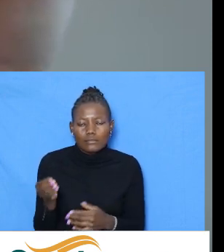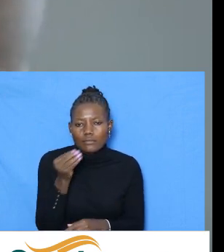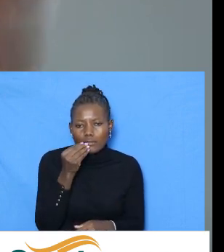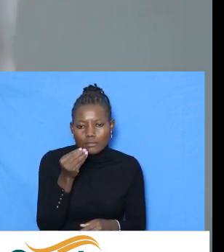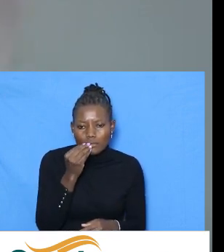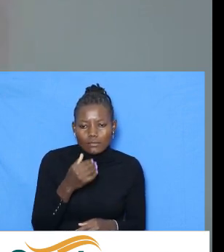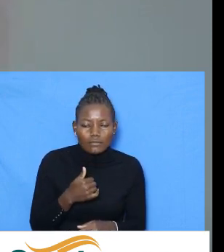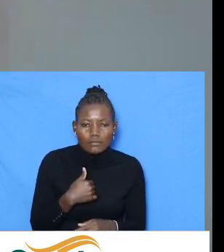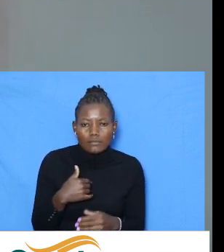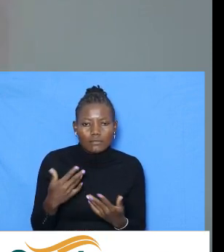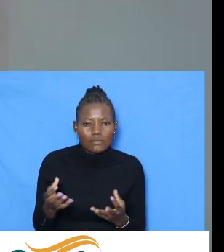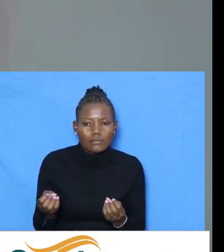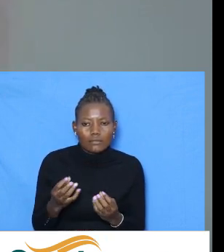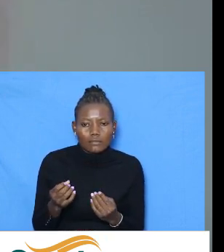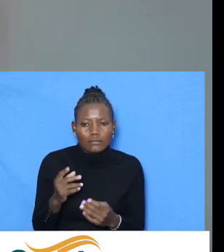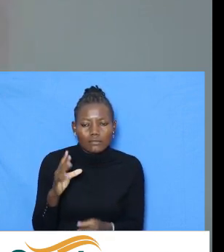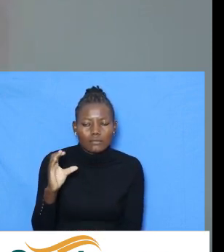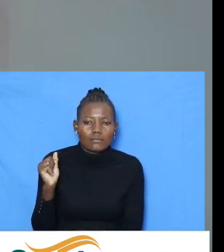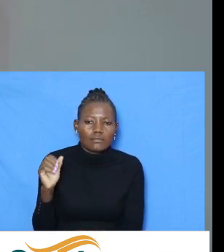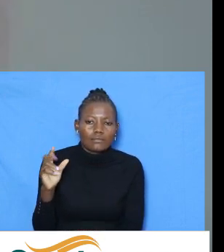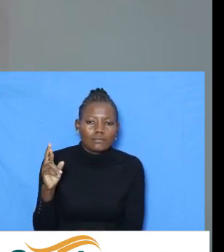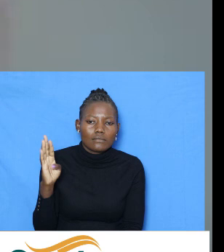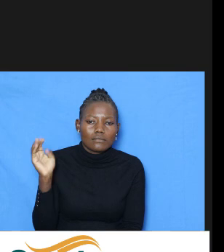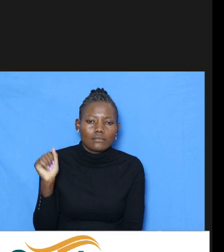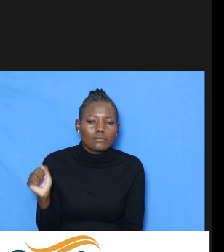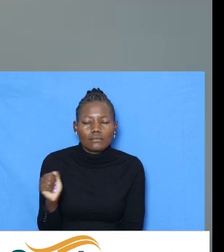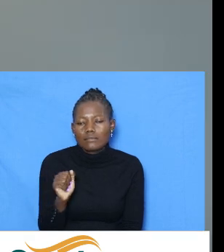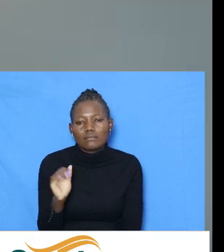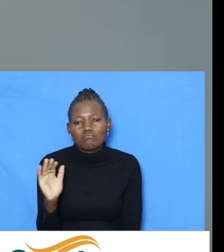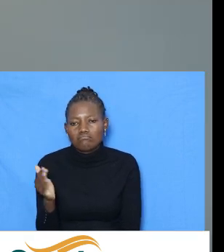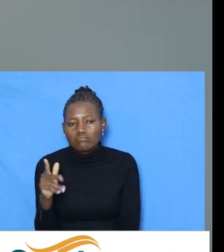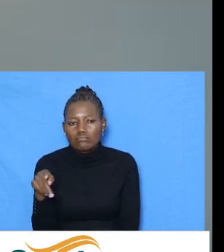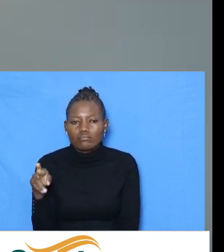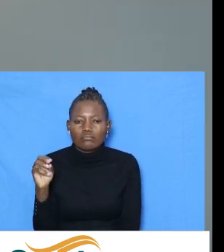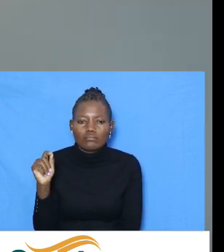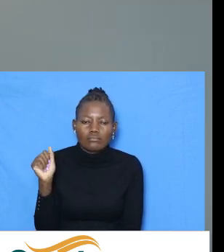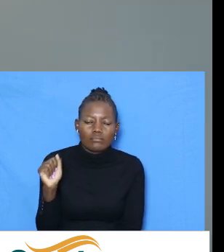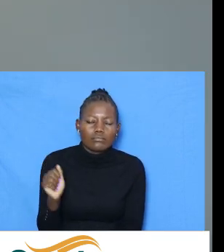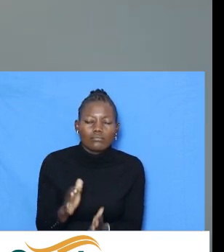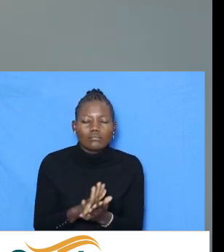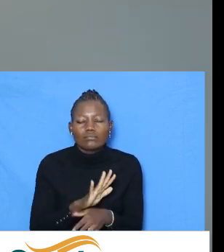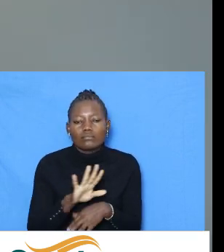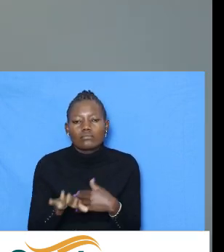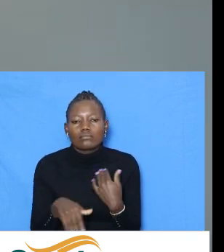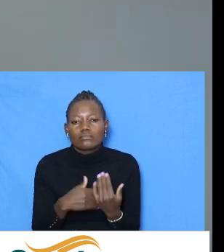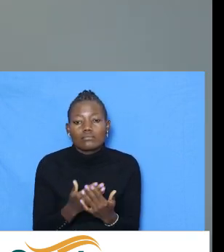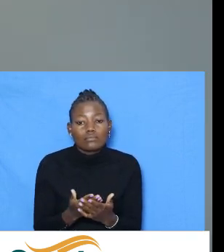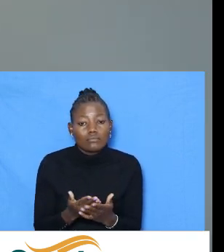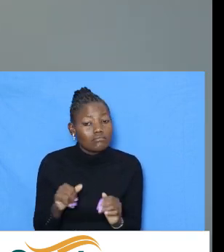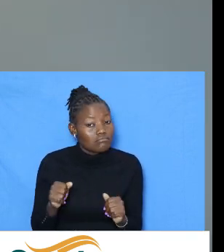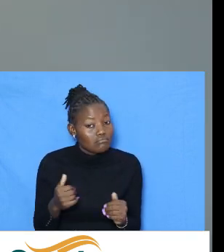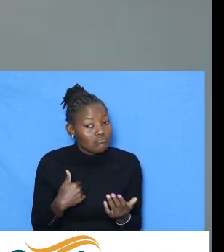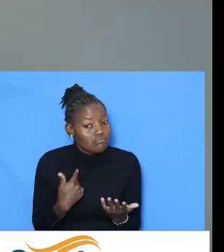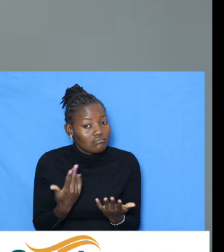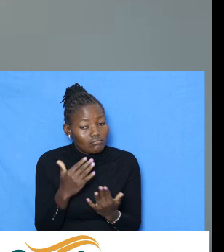food contains how much carbohydrates, proteins, minerals, and all that stuff. Is there a list or is